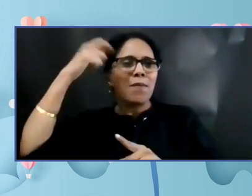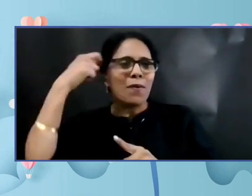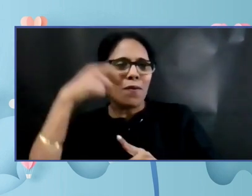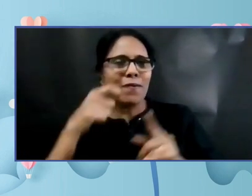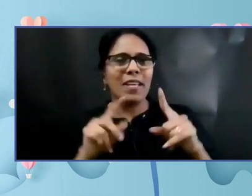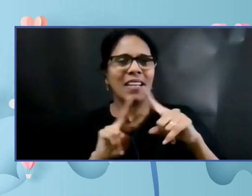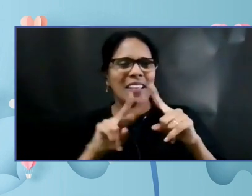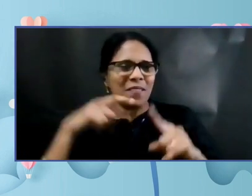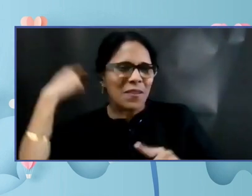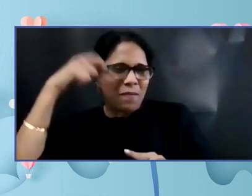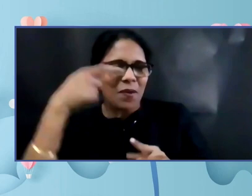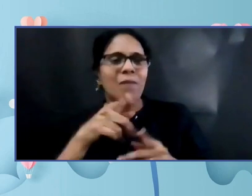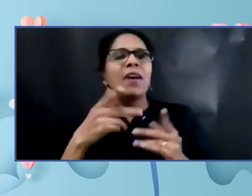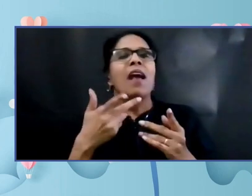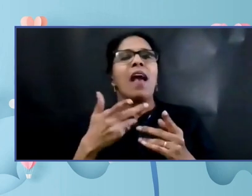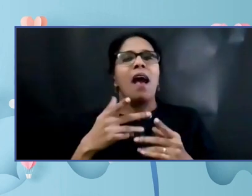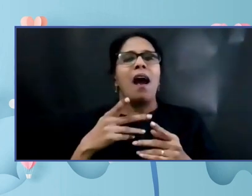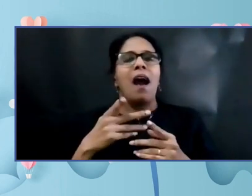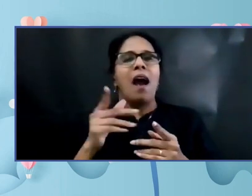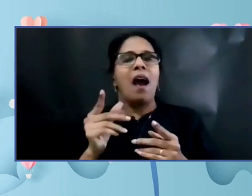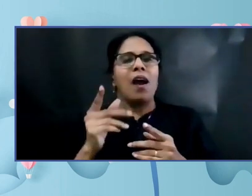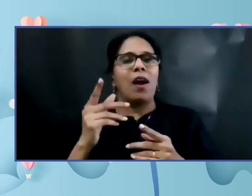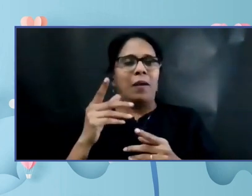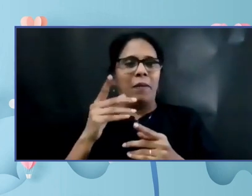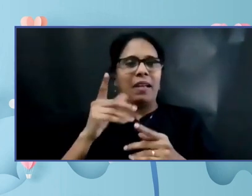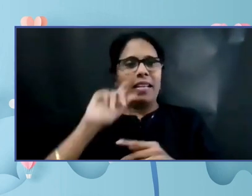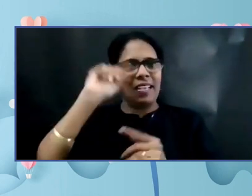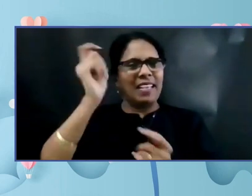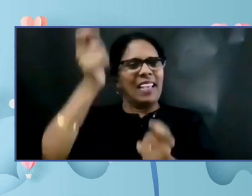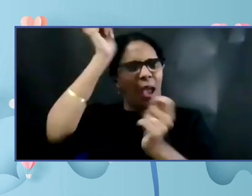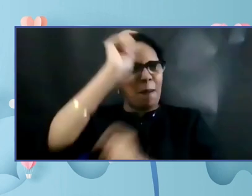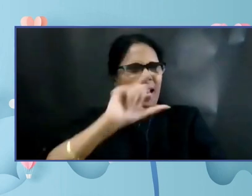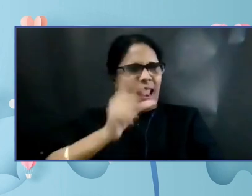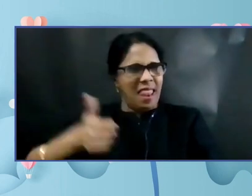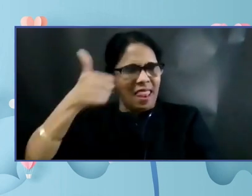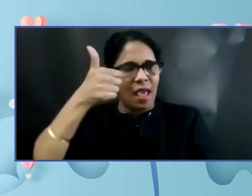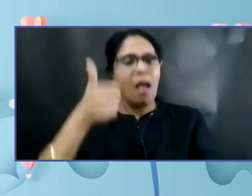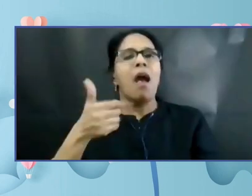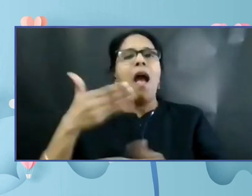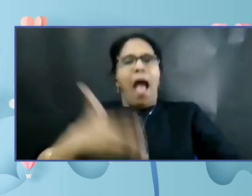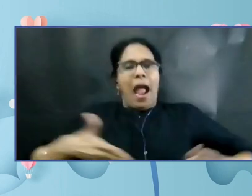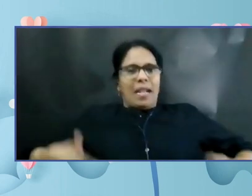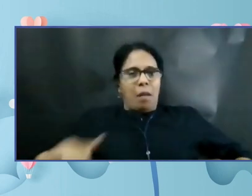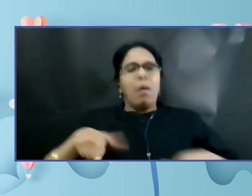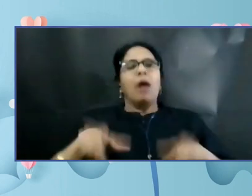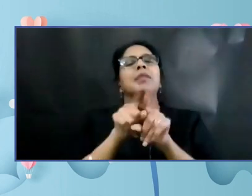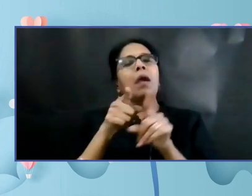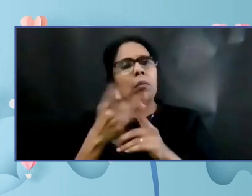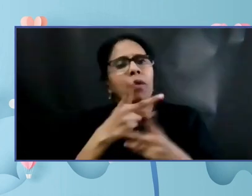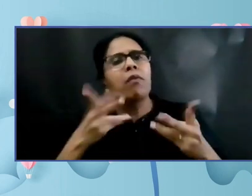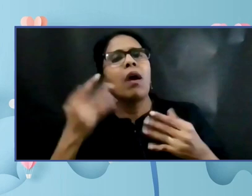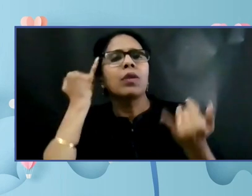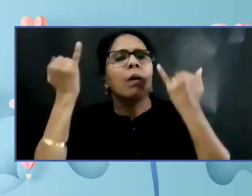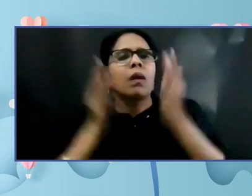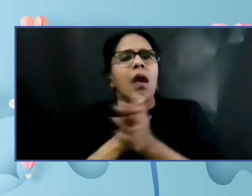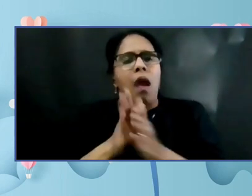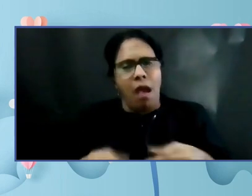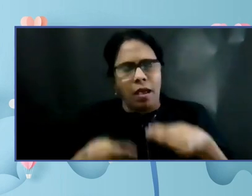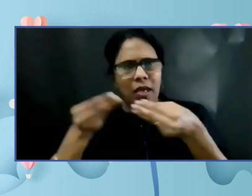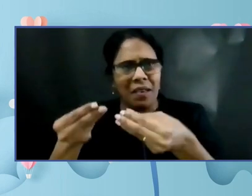We are thinkers. We're good at math because we discovered the mass energy